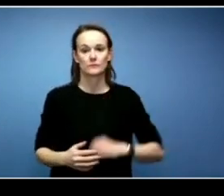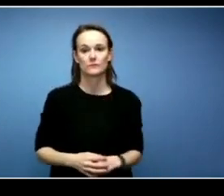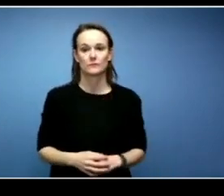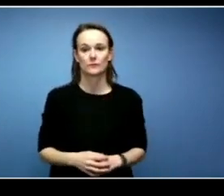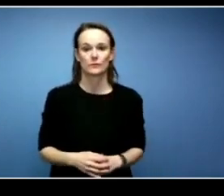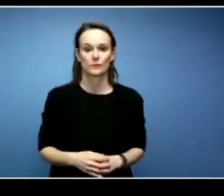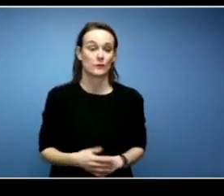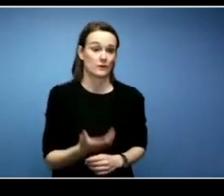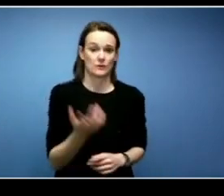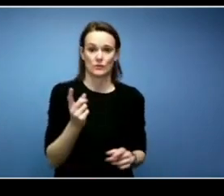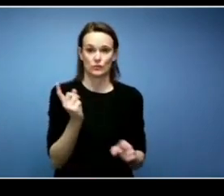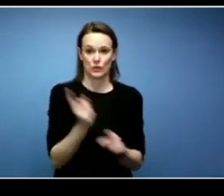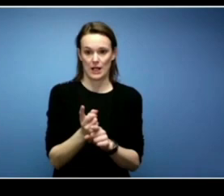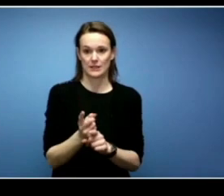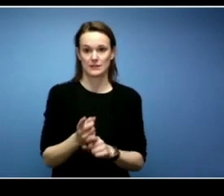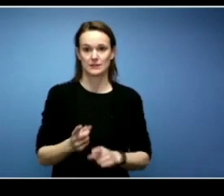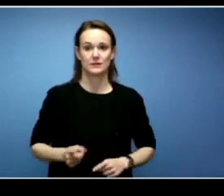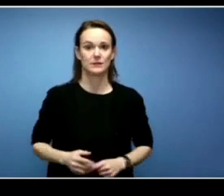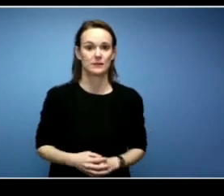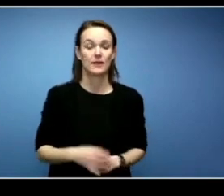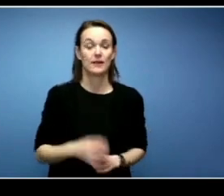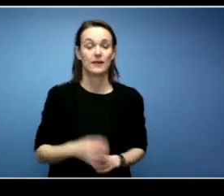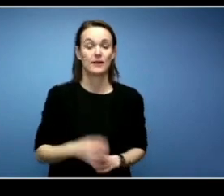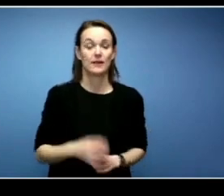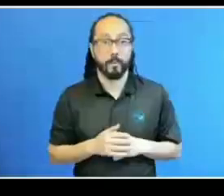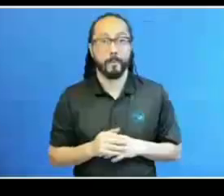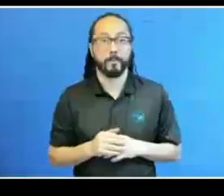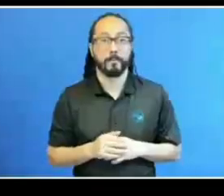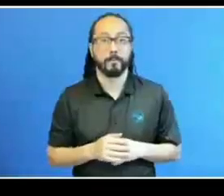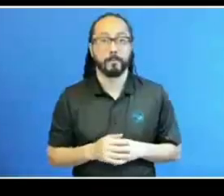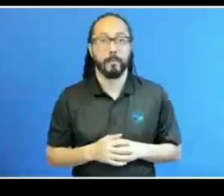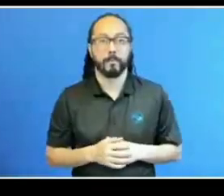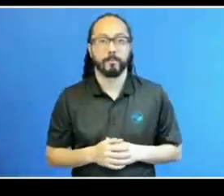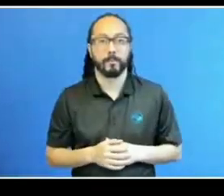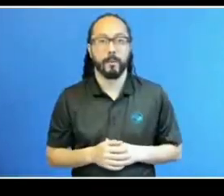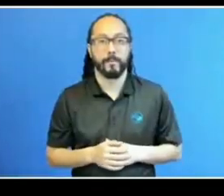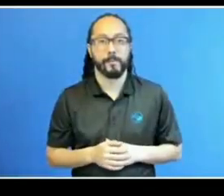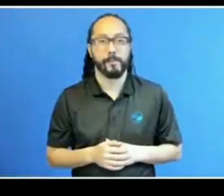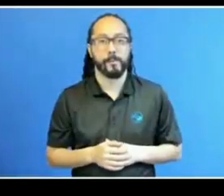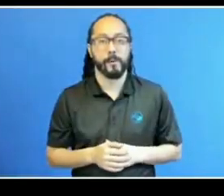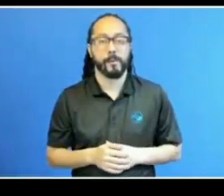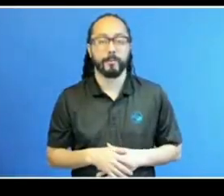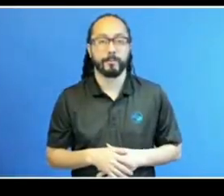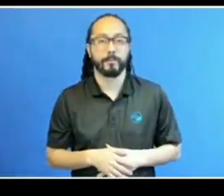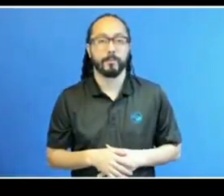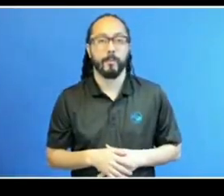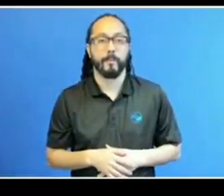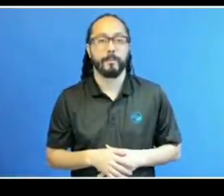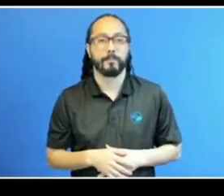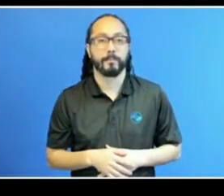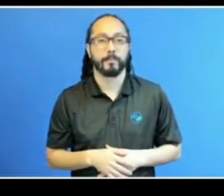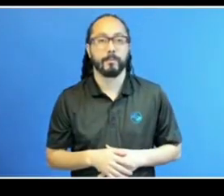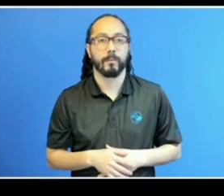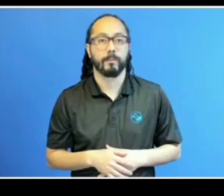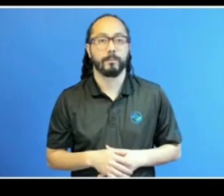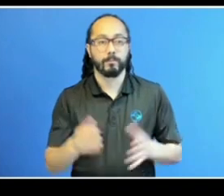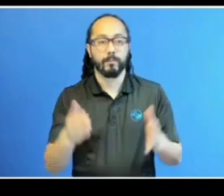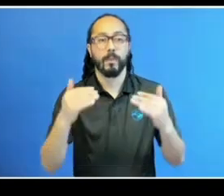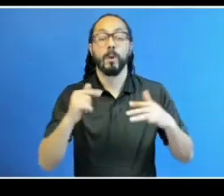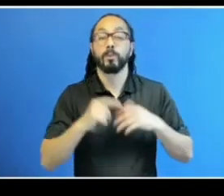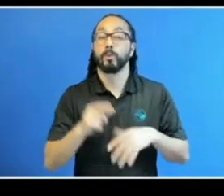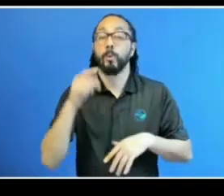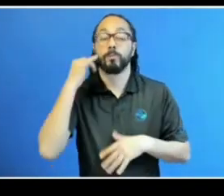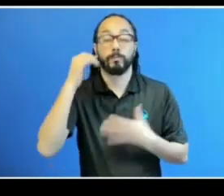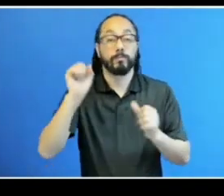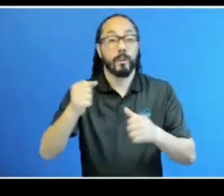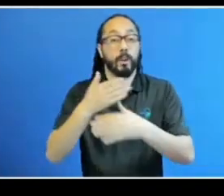For sure. And you hear that, viewers. So if you know anybody that you think that would be a great mentor for Kemi, please share that. And I appreciate